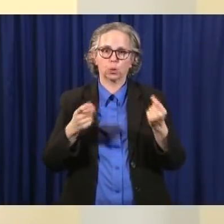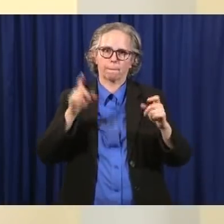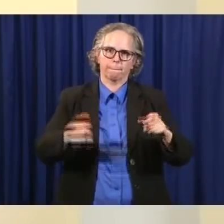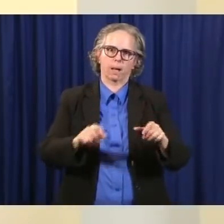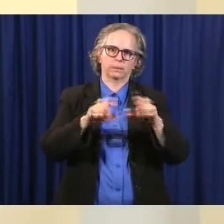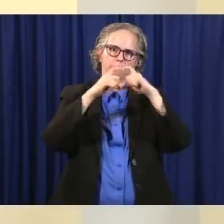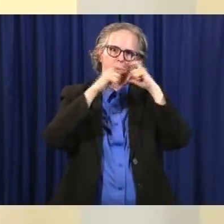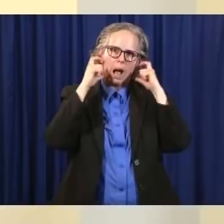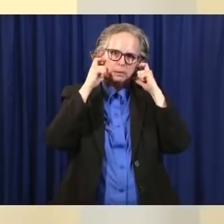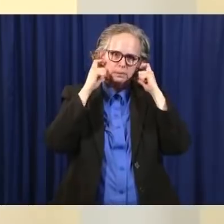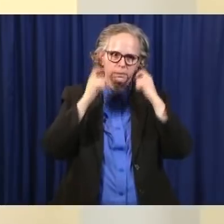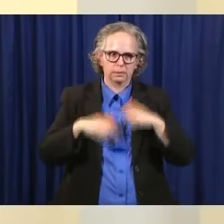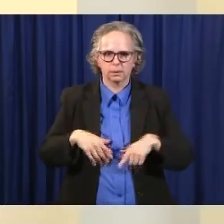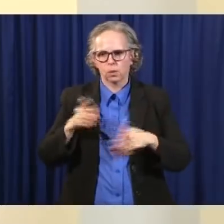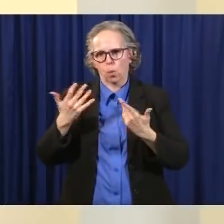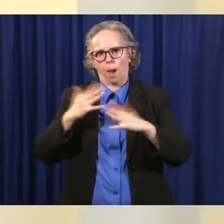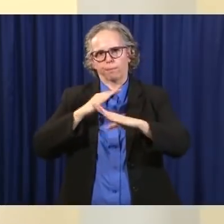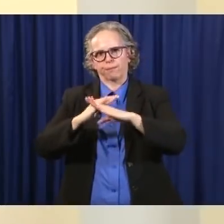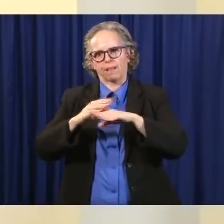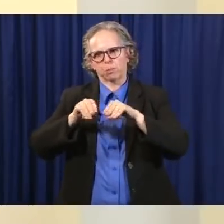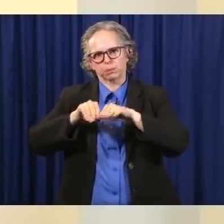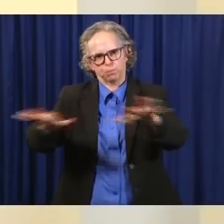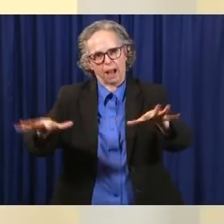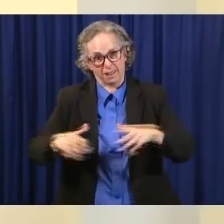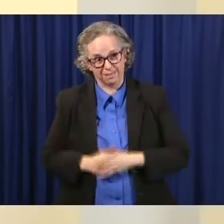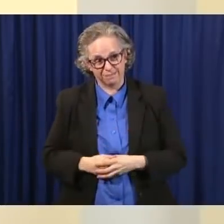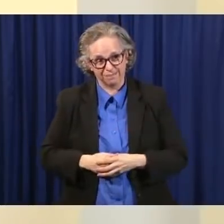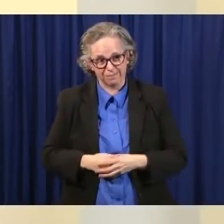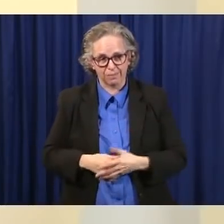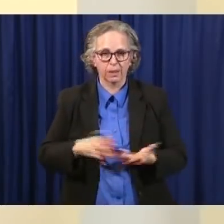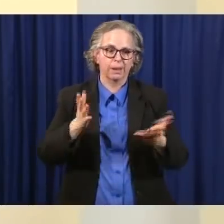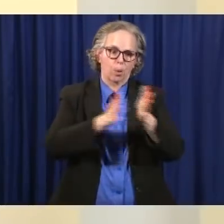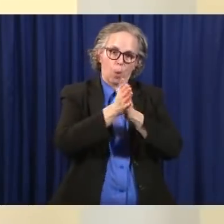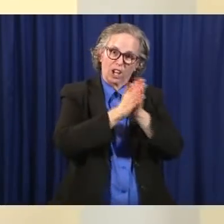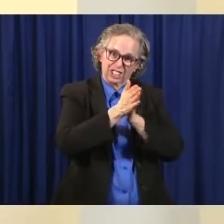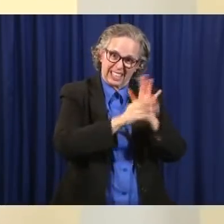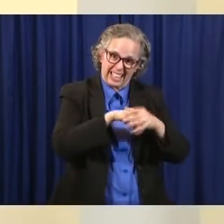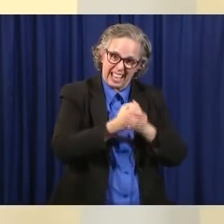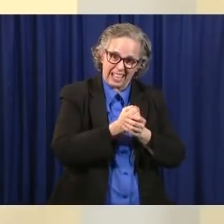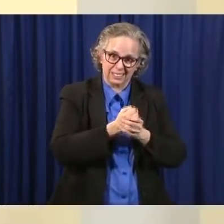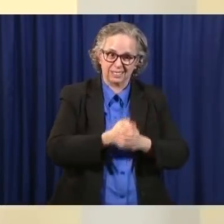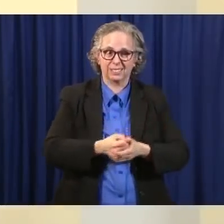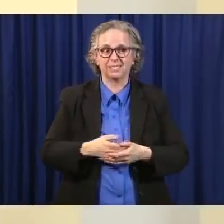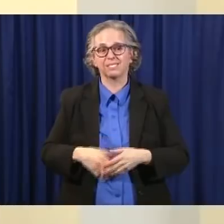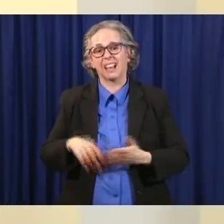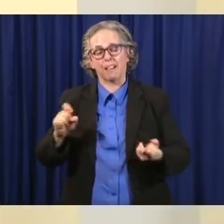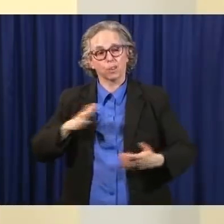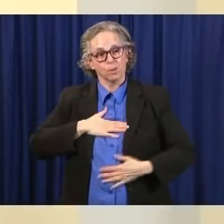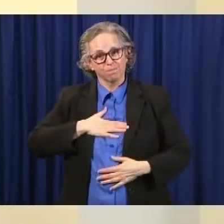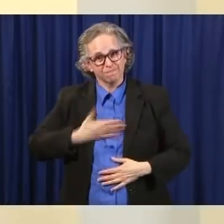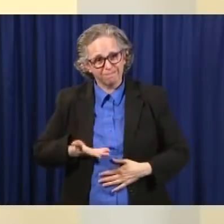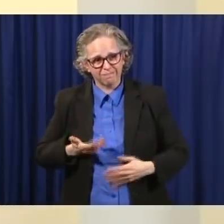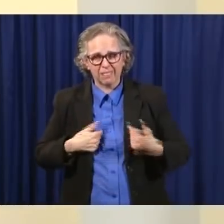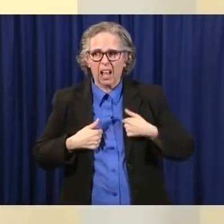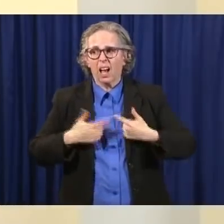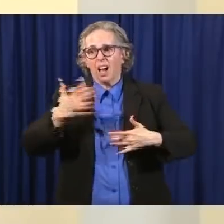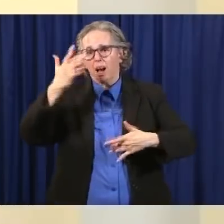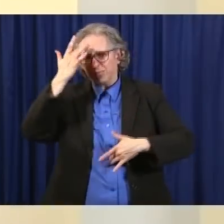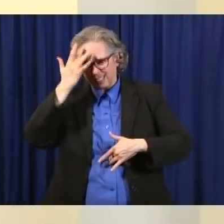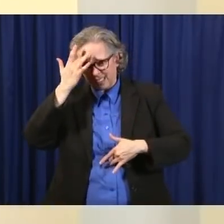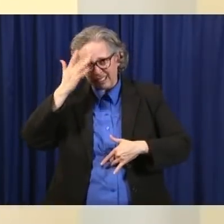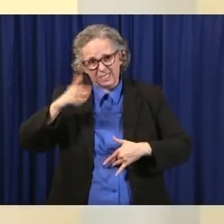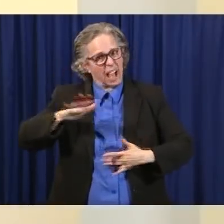it to others. We have to wash the hands. We have to say when we're sick. If our child is sick, we shouldn't take them to